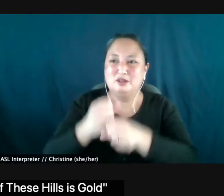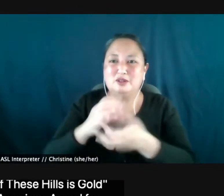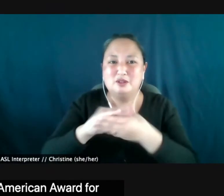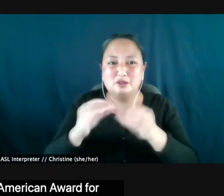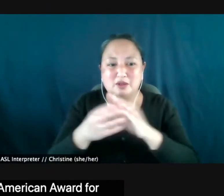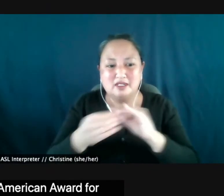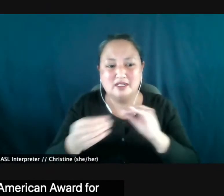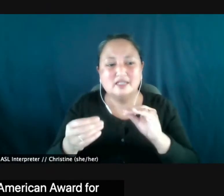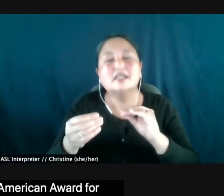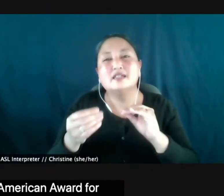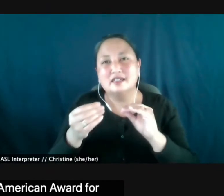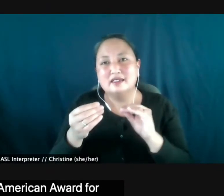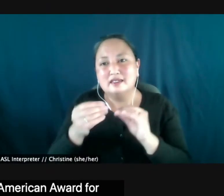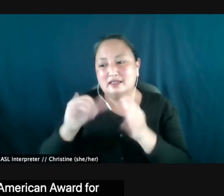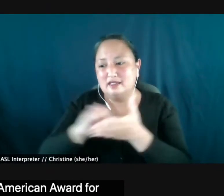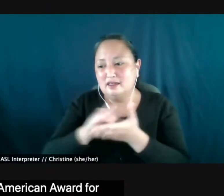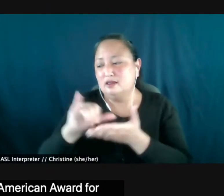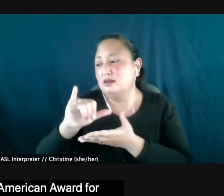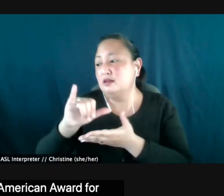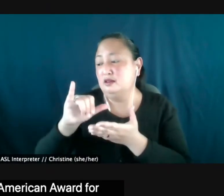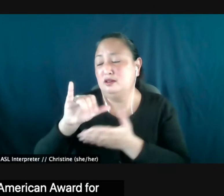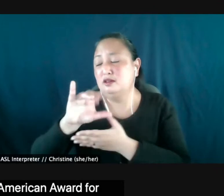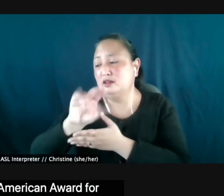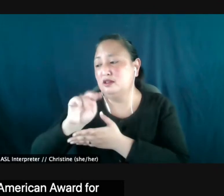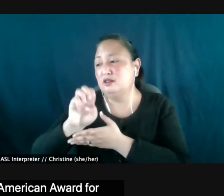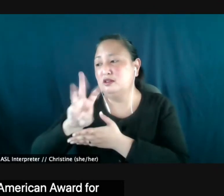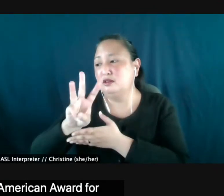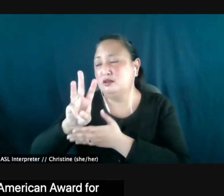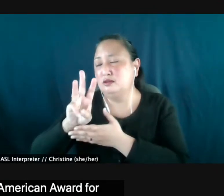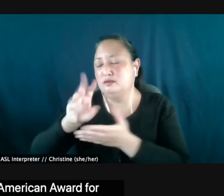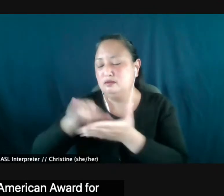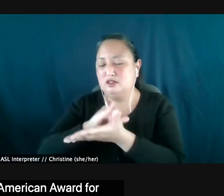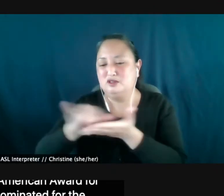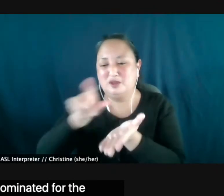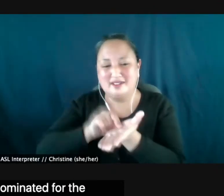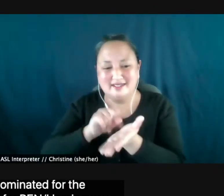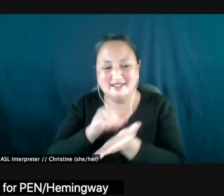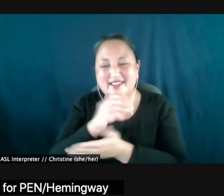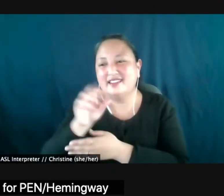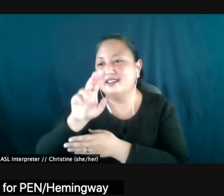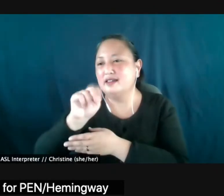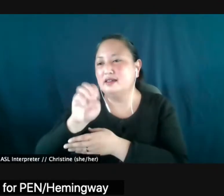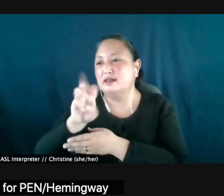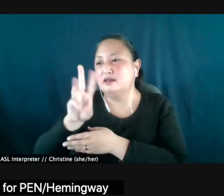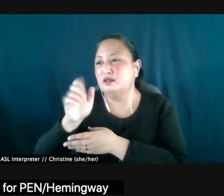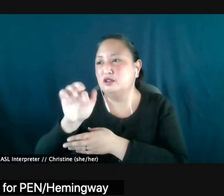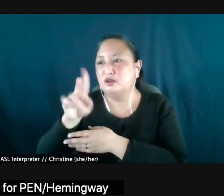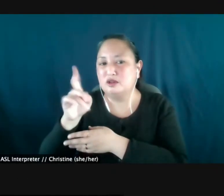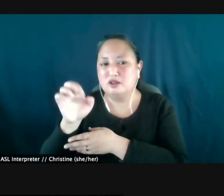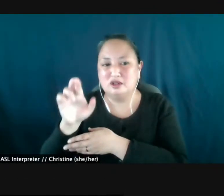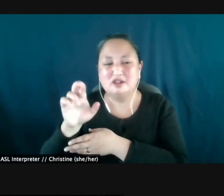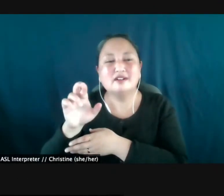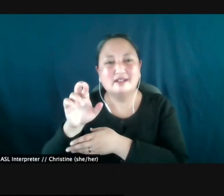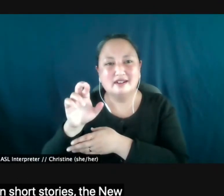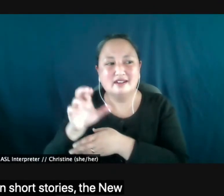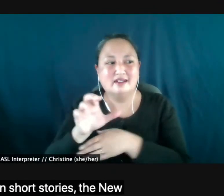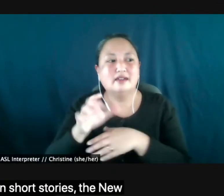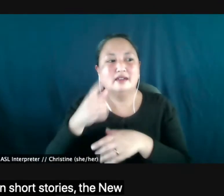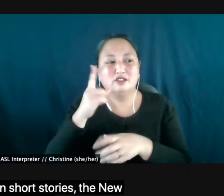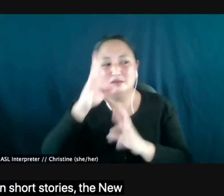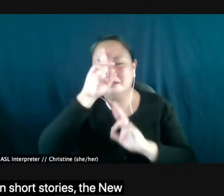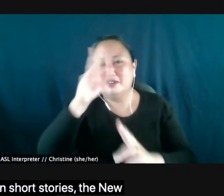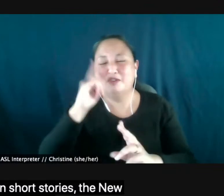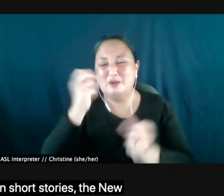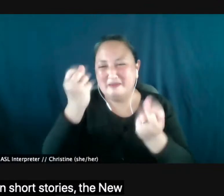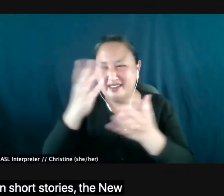McSweeney's Quarterly, The New Yorker, and The New York Times. She is a National Book Foundation 535 honoree. Karen